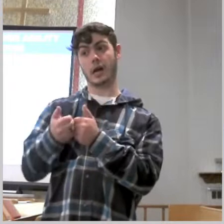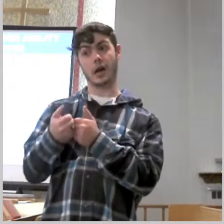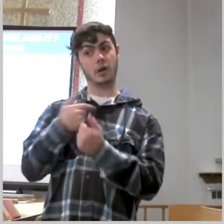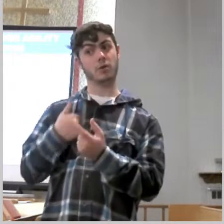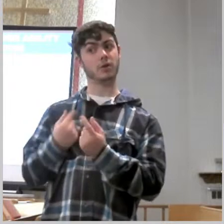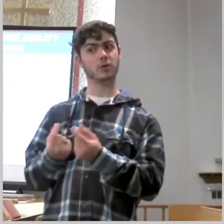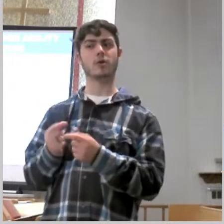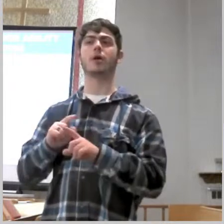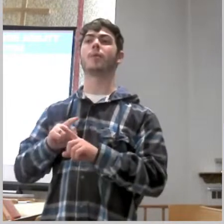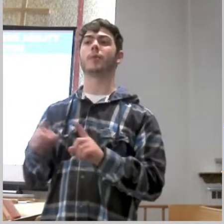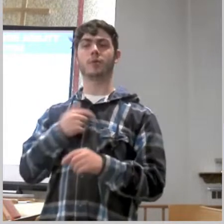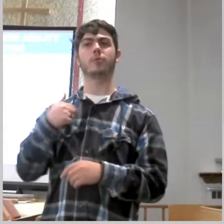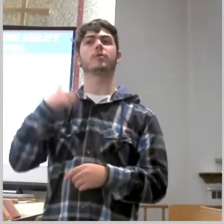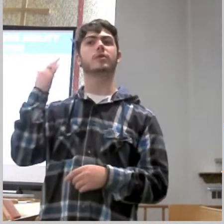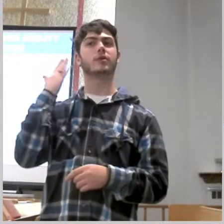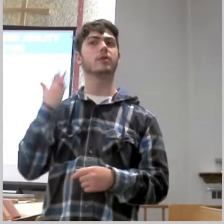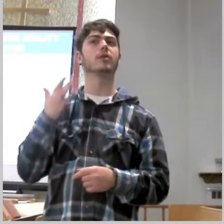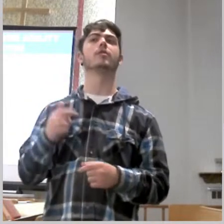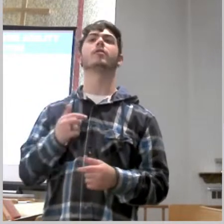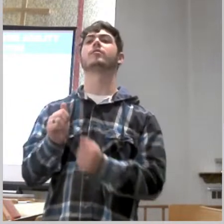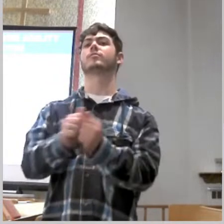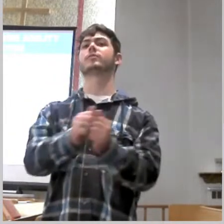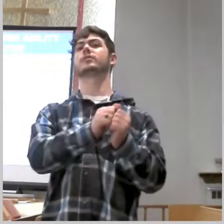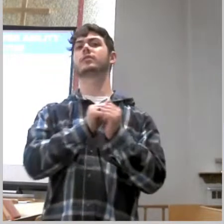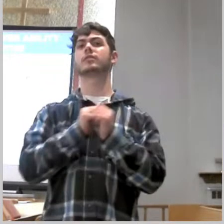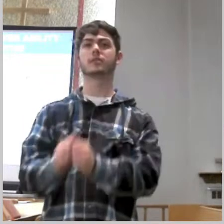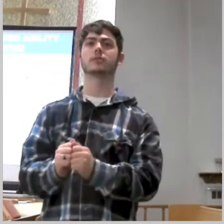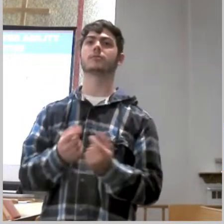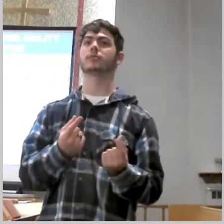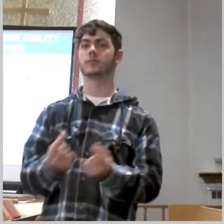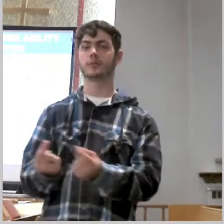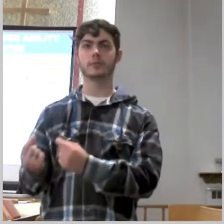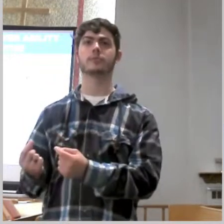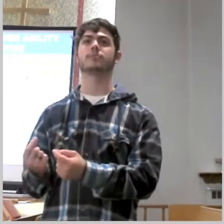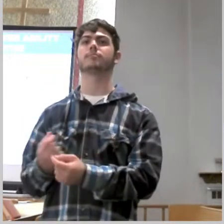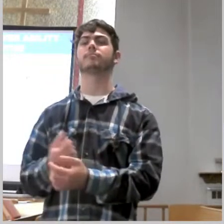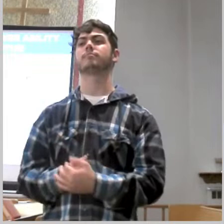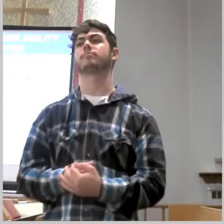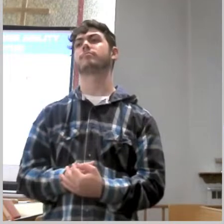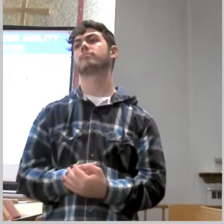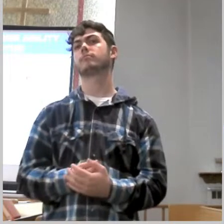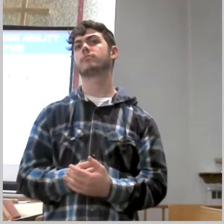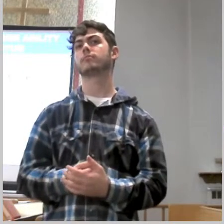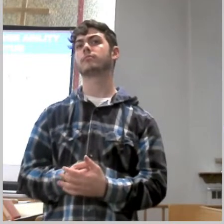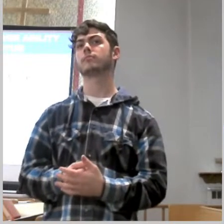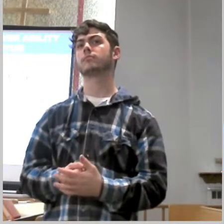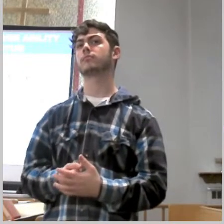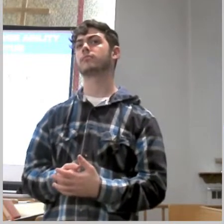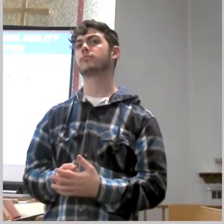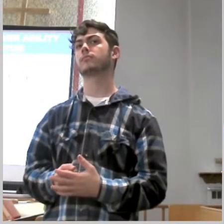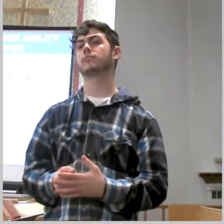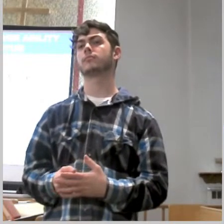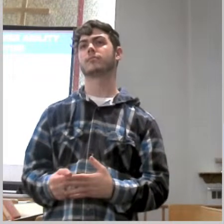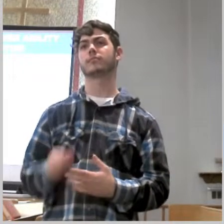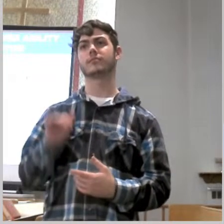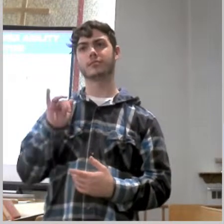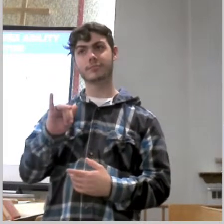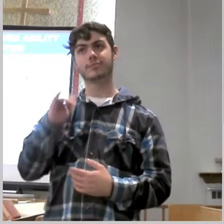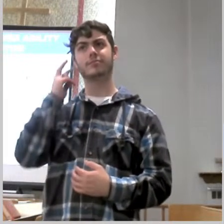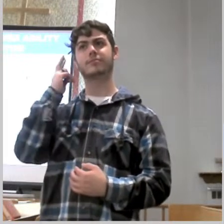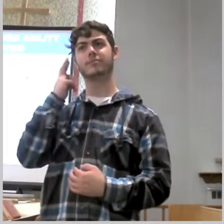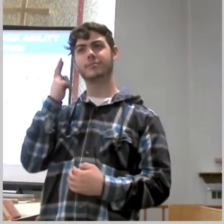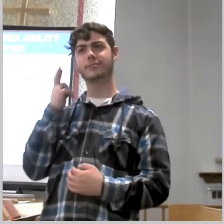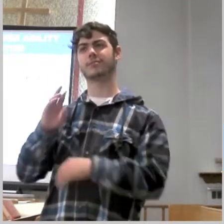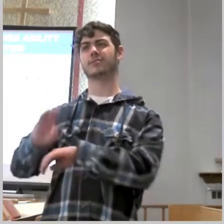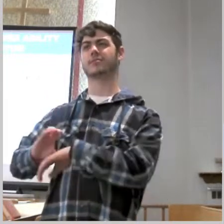happen collectively. It is a holy partnership, which is why the Macedonian church says this is a privilege for